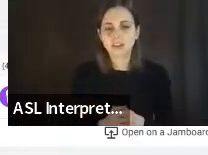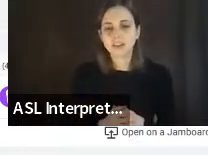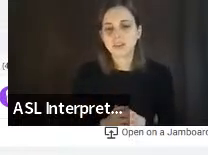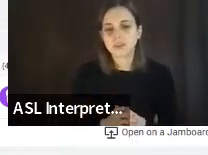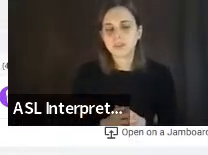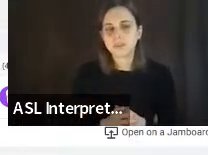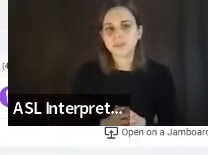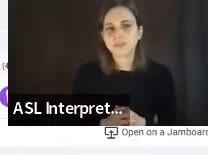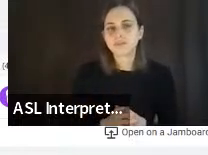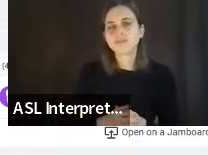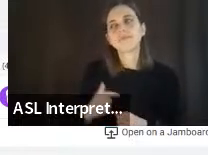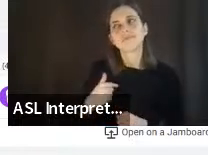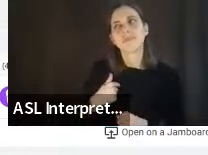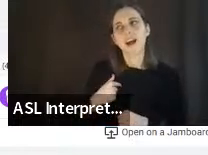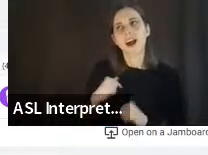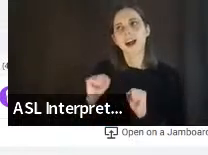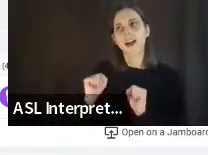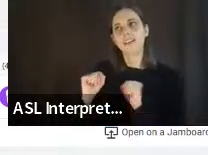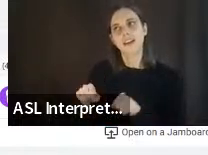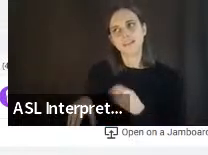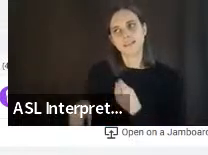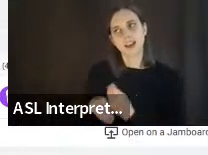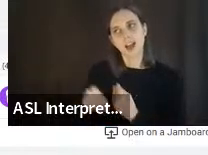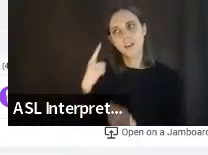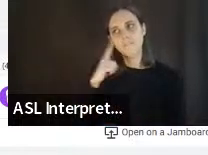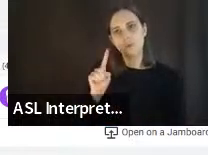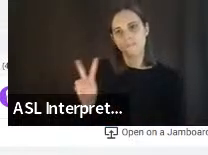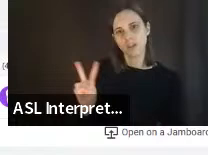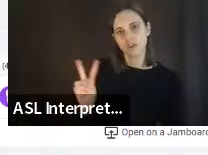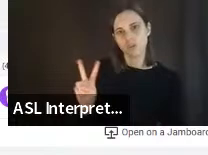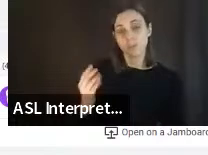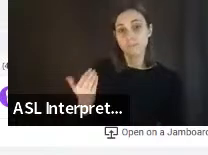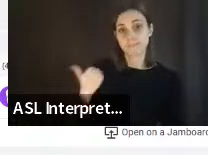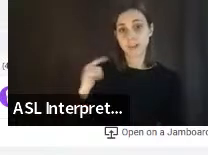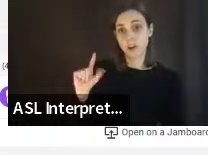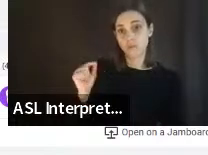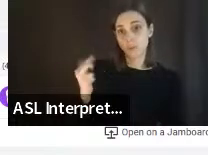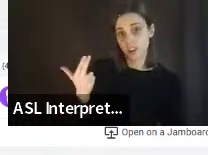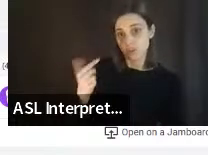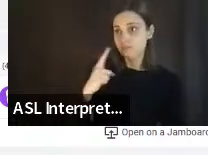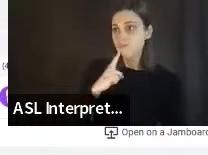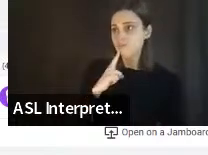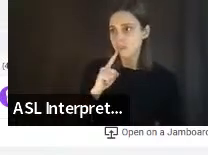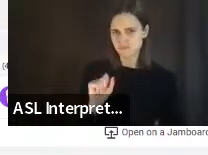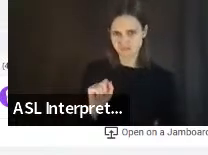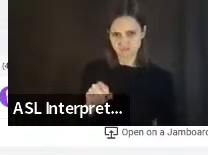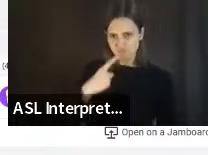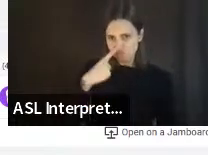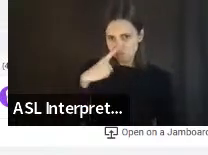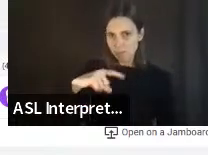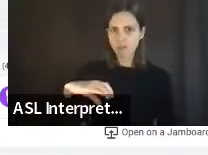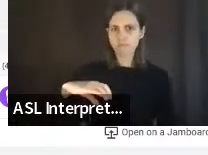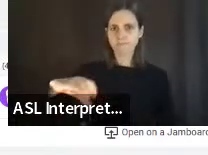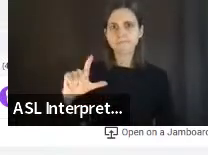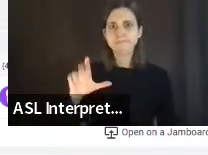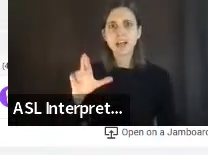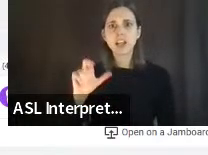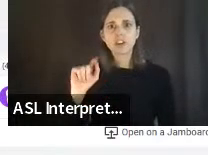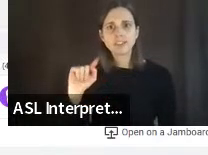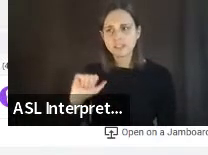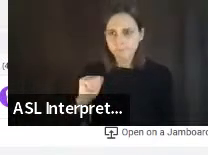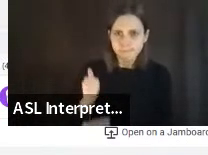in 2013, we were like, hey, yeah, we'll put a transit stop here. We would love to have an LRT stop.